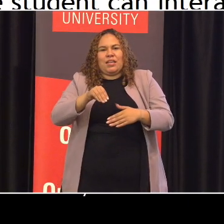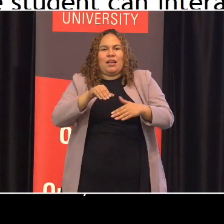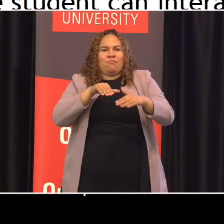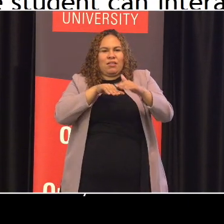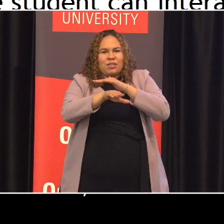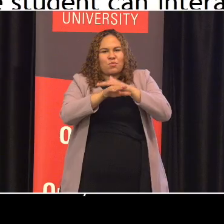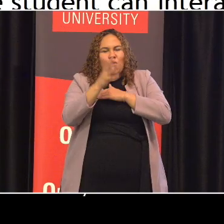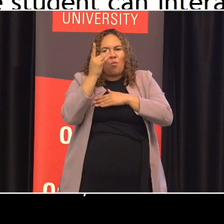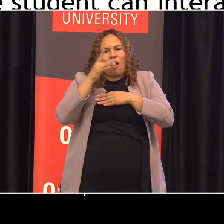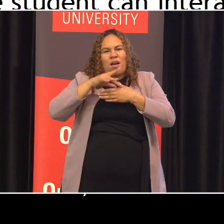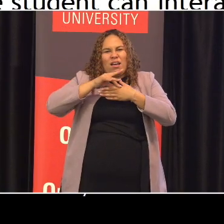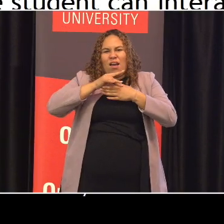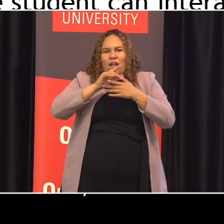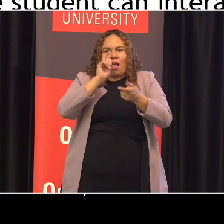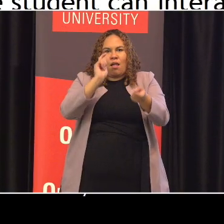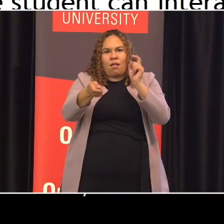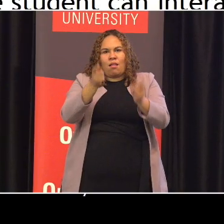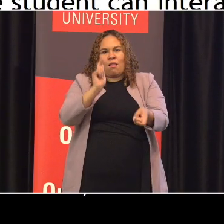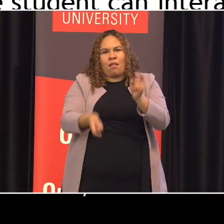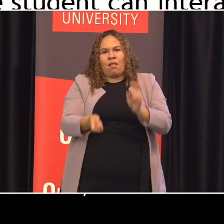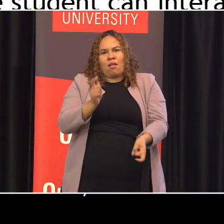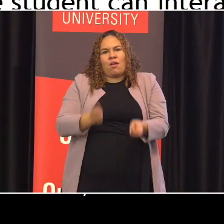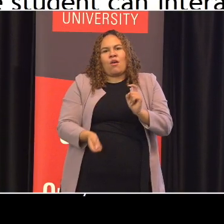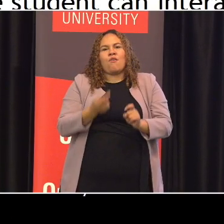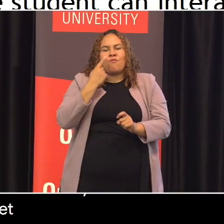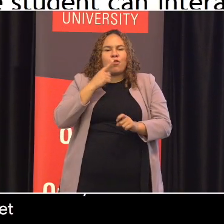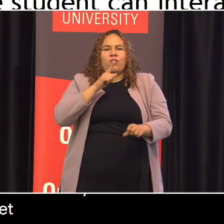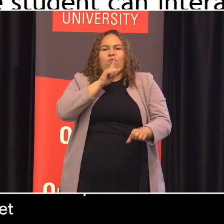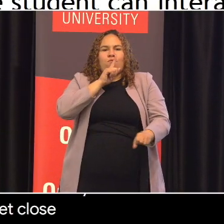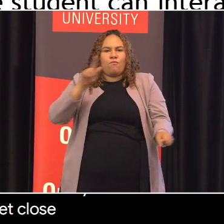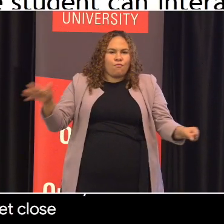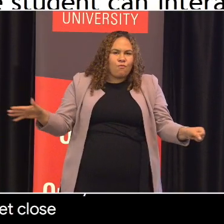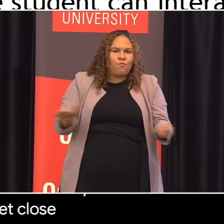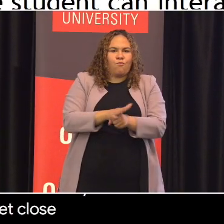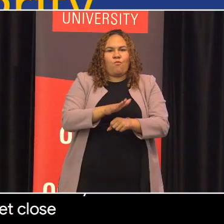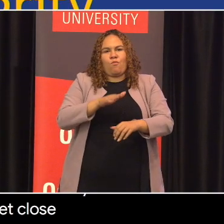quickly for that to ever be a thing, but we can get close.